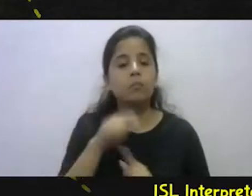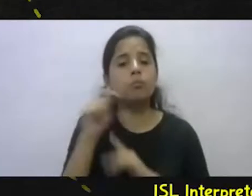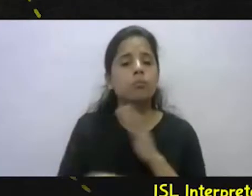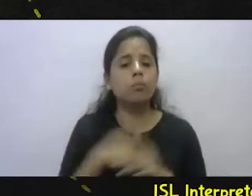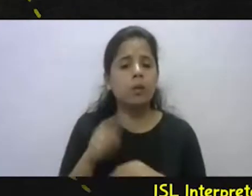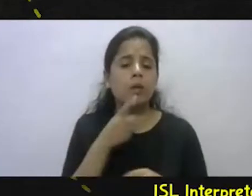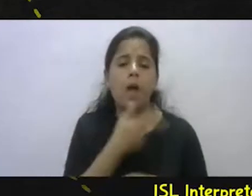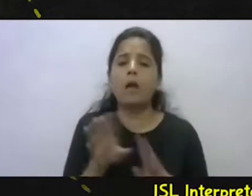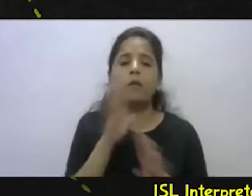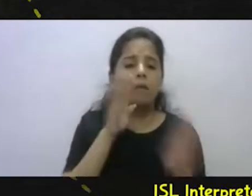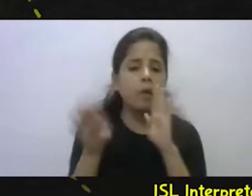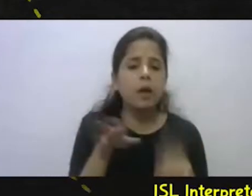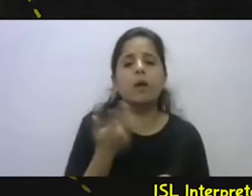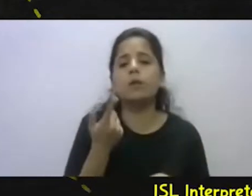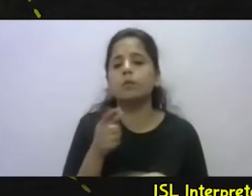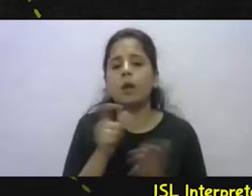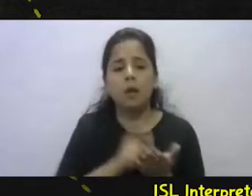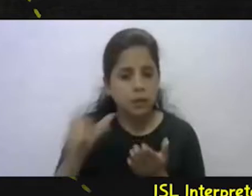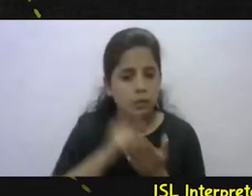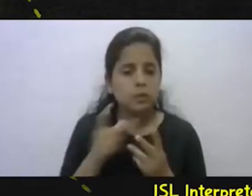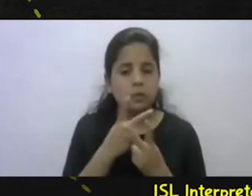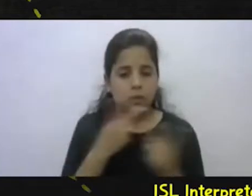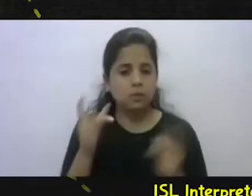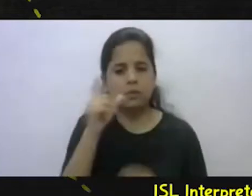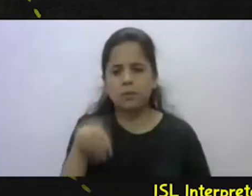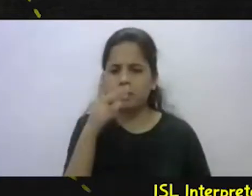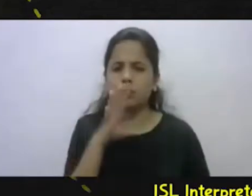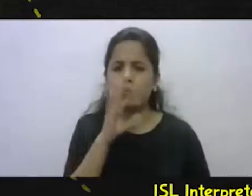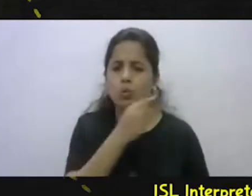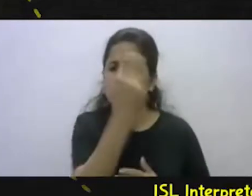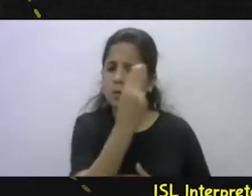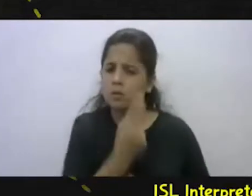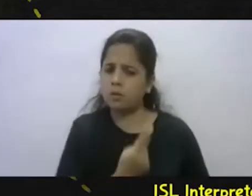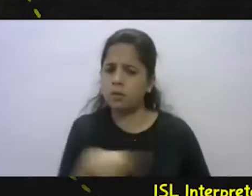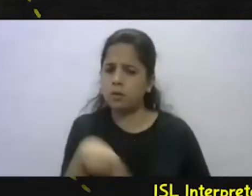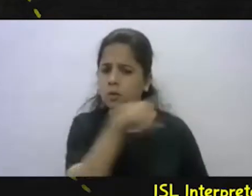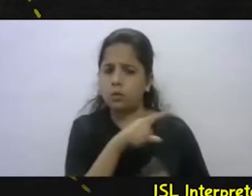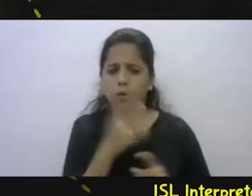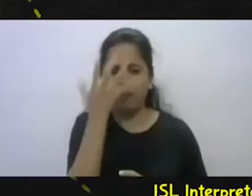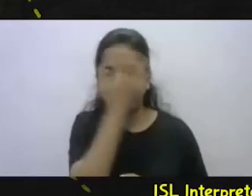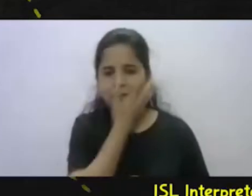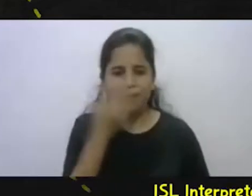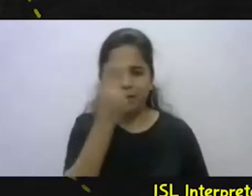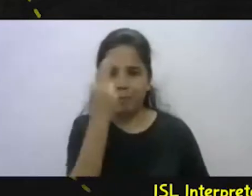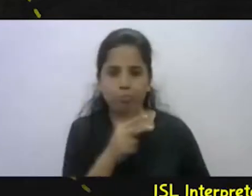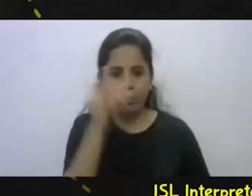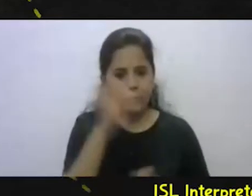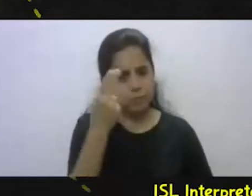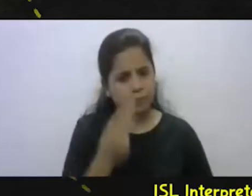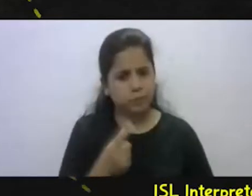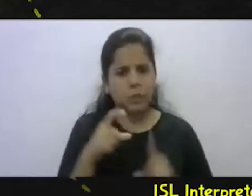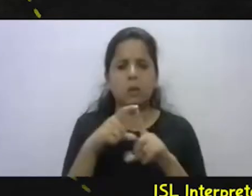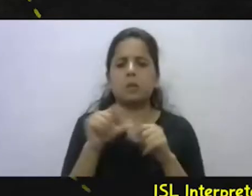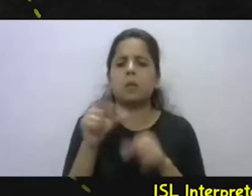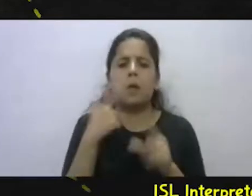social media, especially on Instagram, who is sketching faces of people, whether it's Dalit